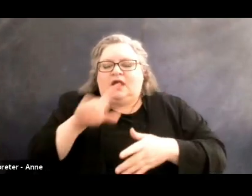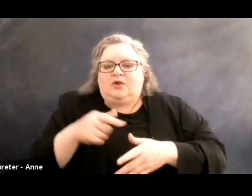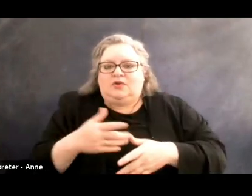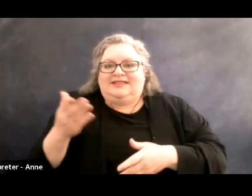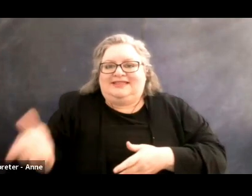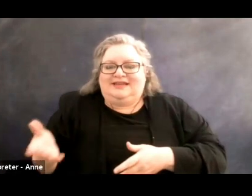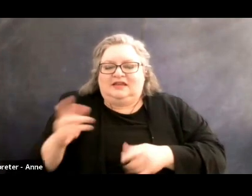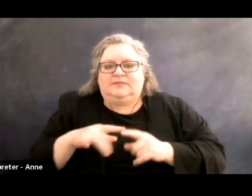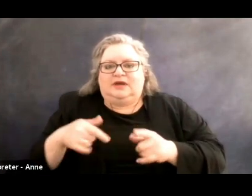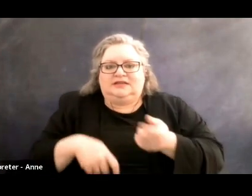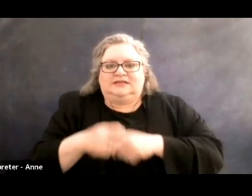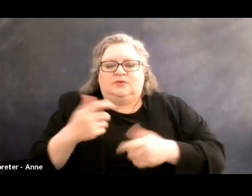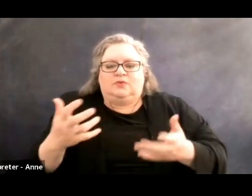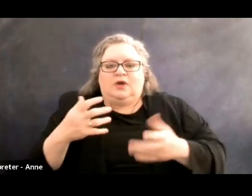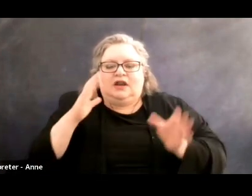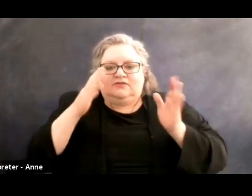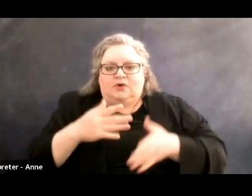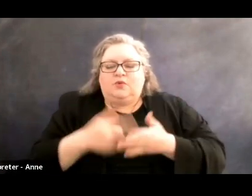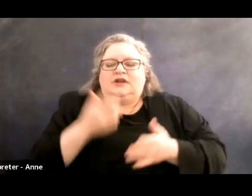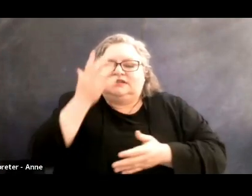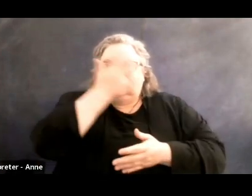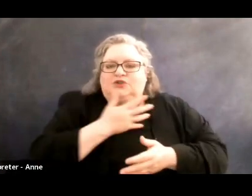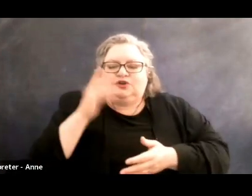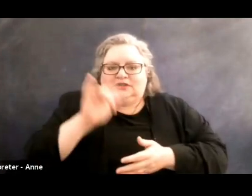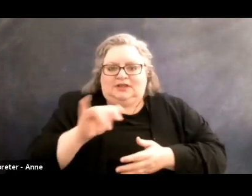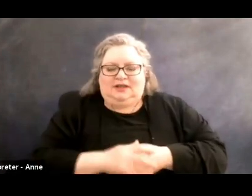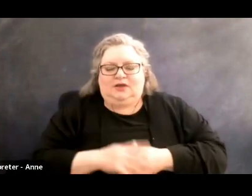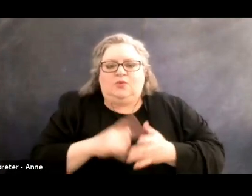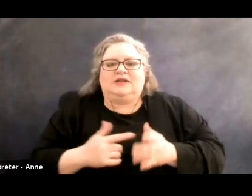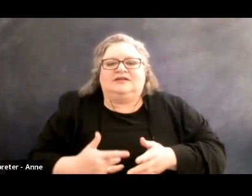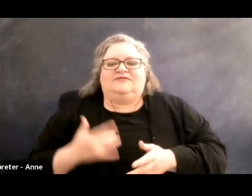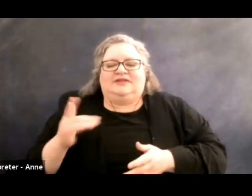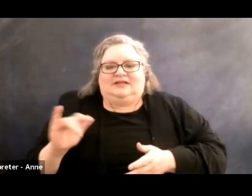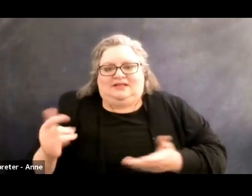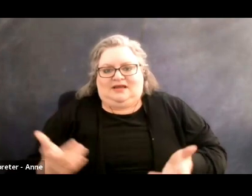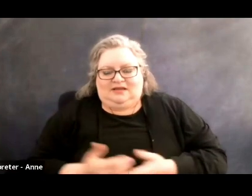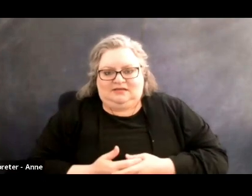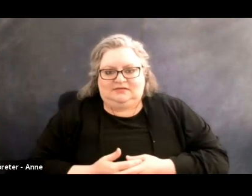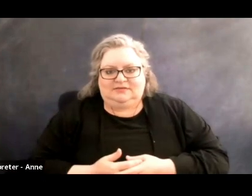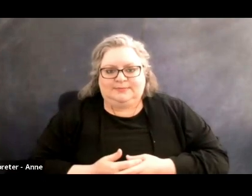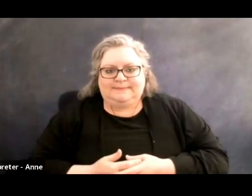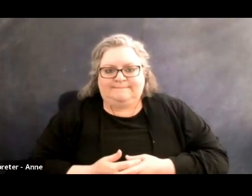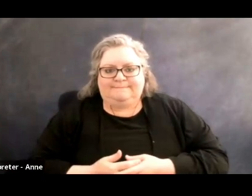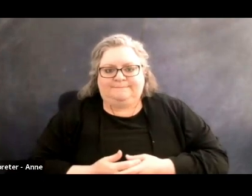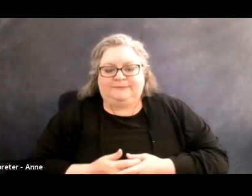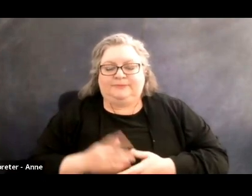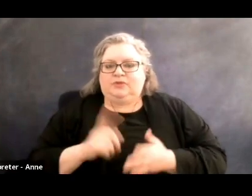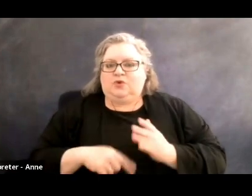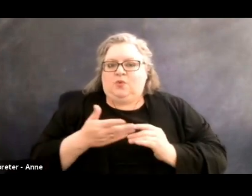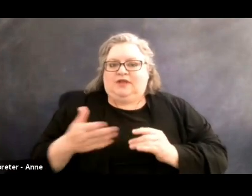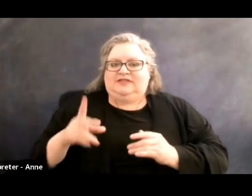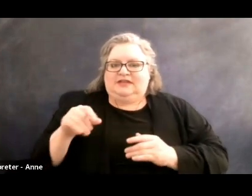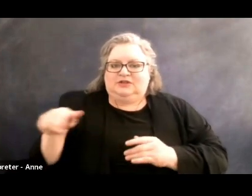is. Instead, we want to focus on, what does it look like? What does it feel like? And what things do you